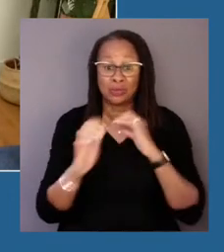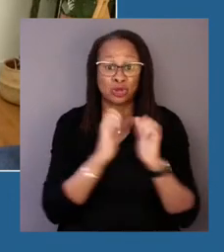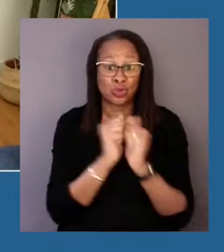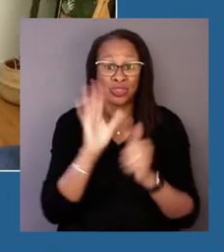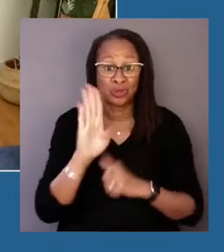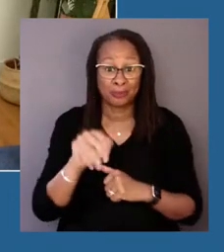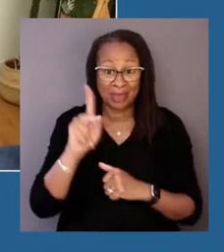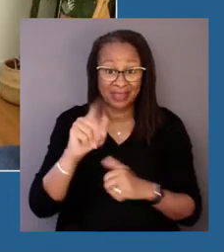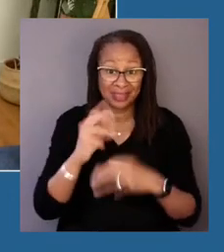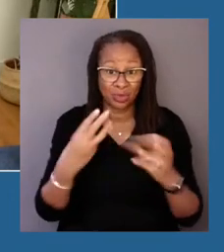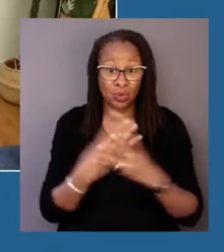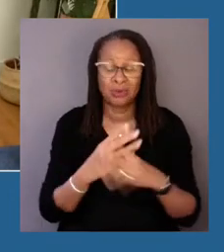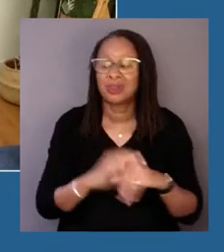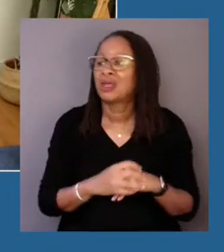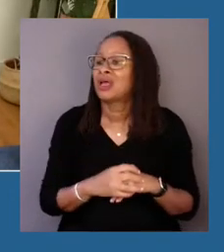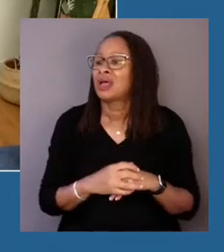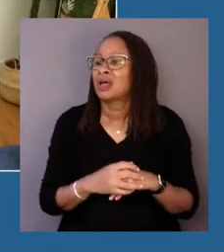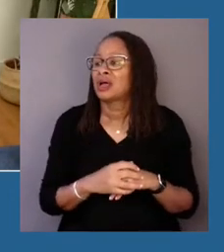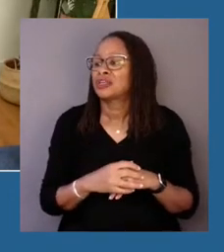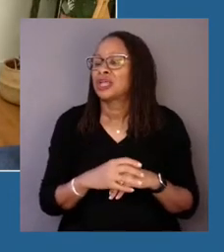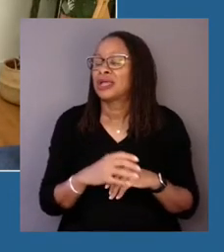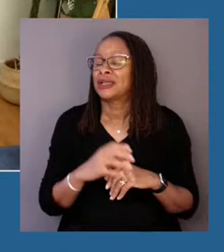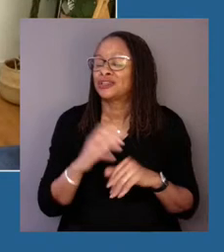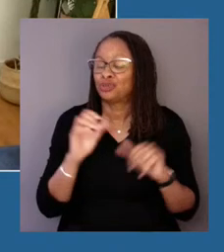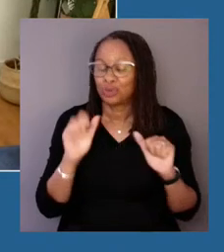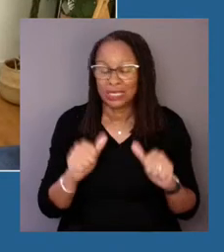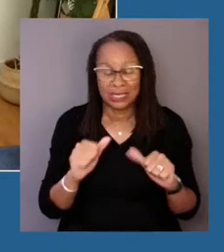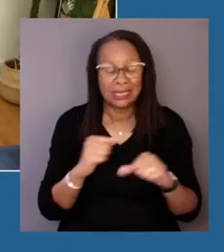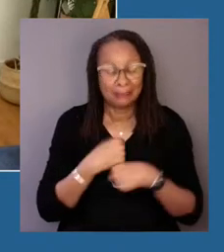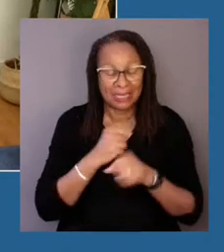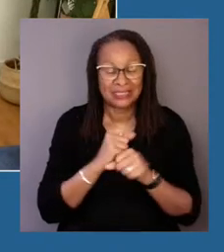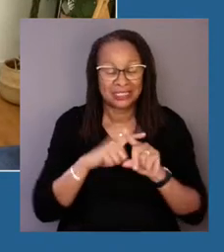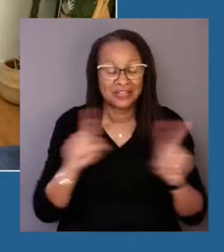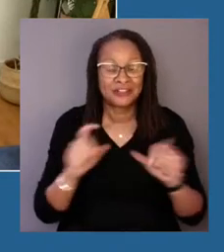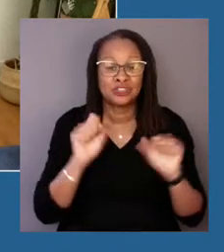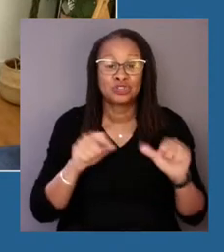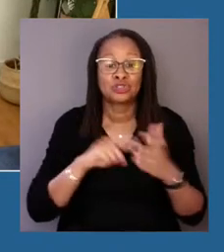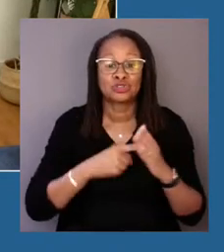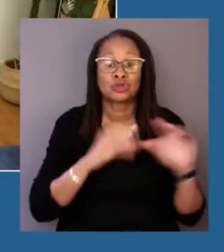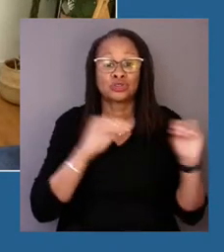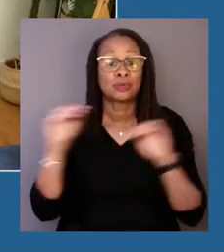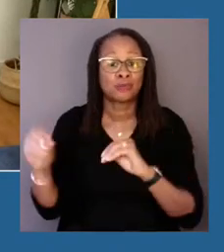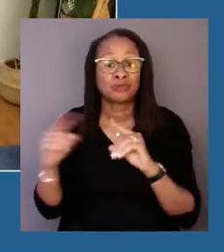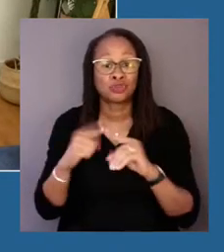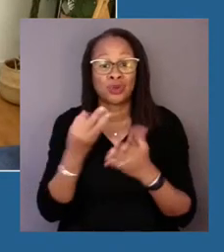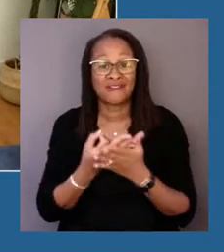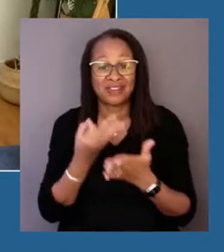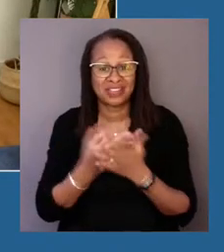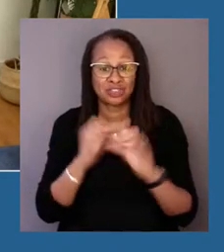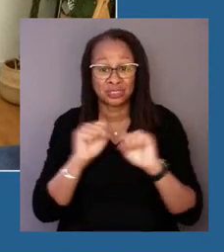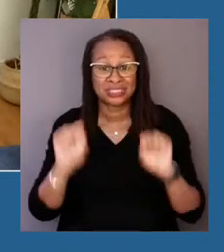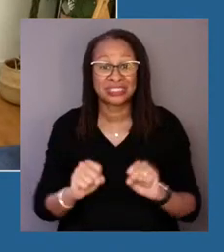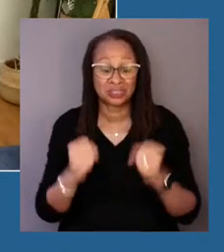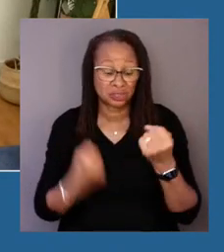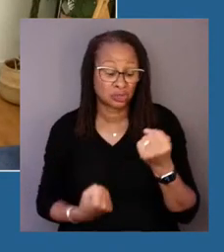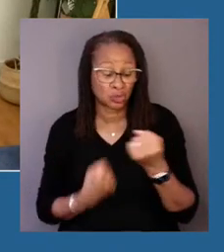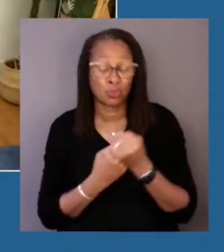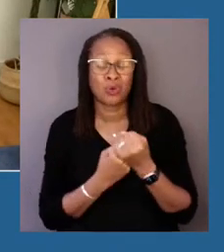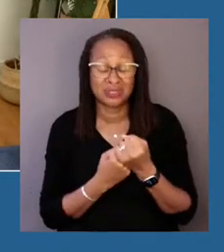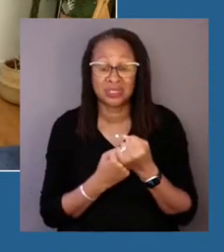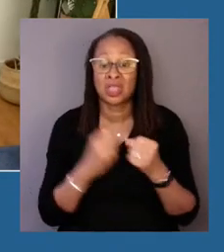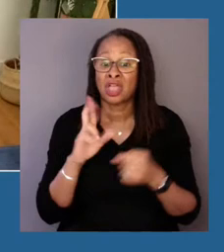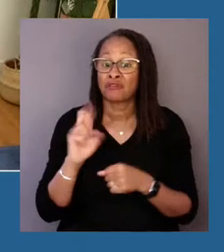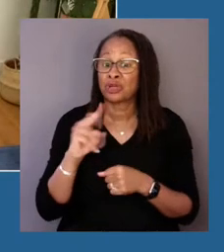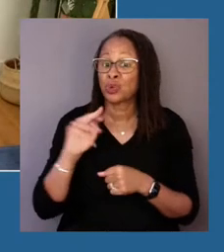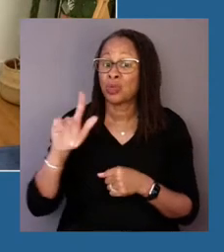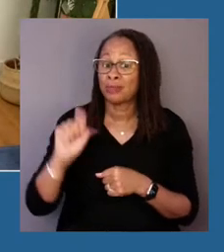and we can start to move toward a financial system that rewards renewables and just systems of distribution